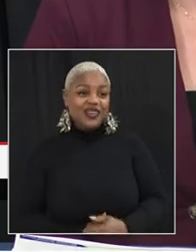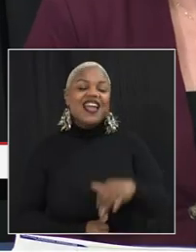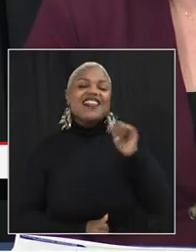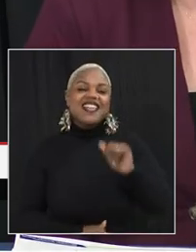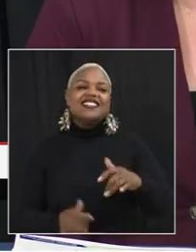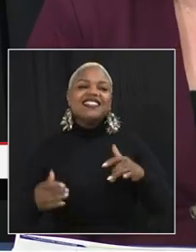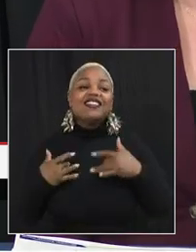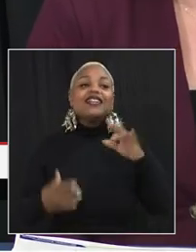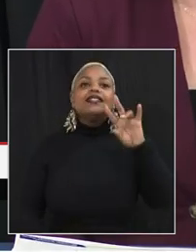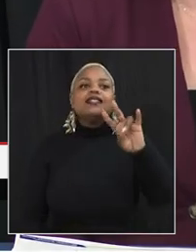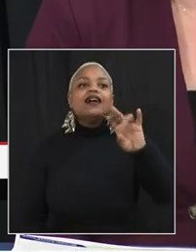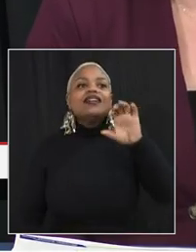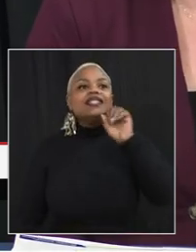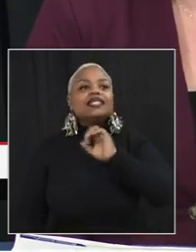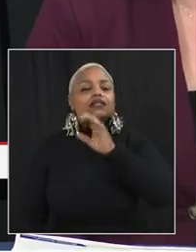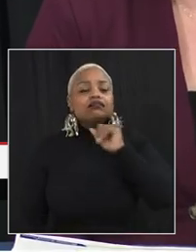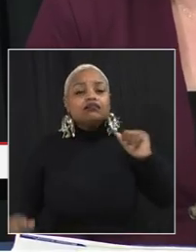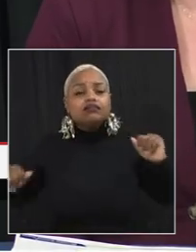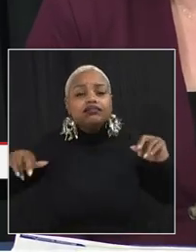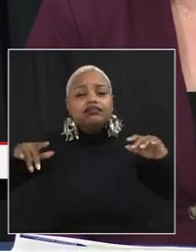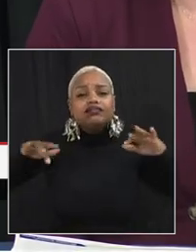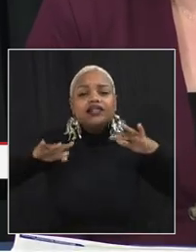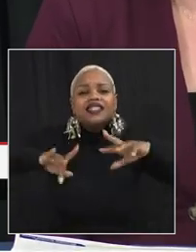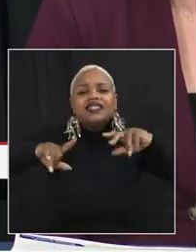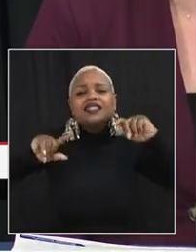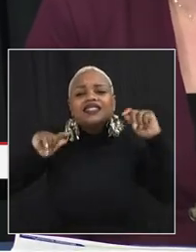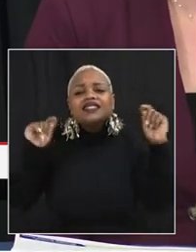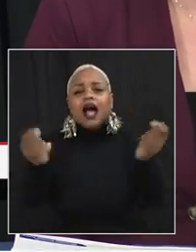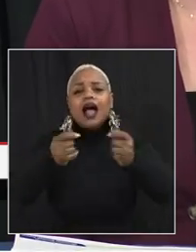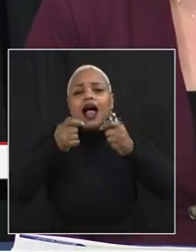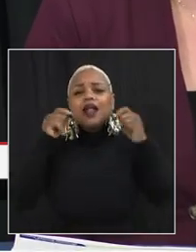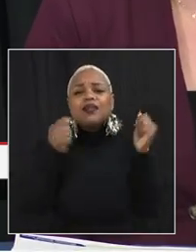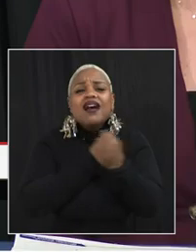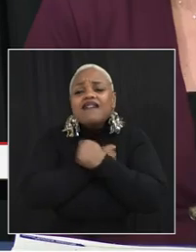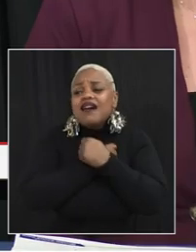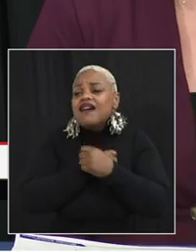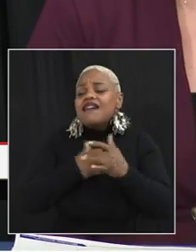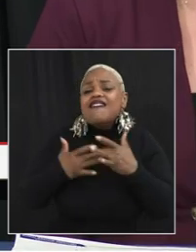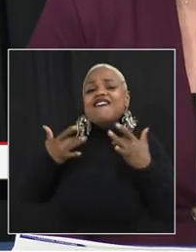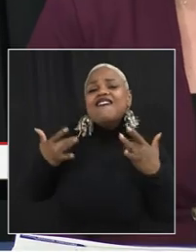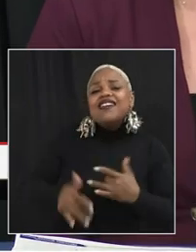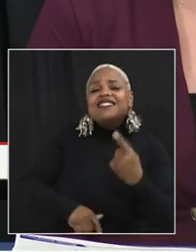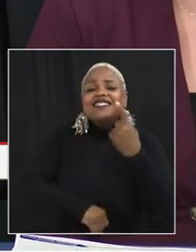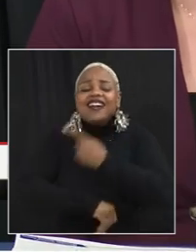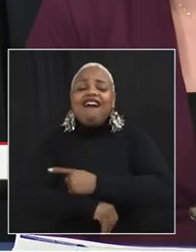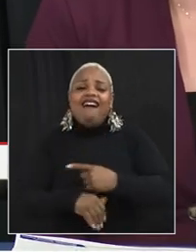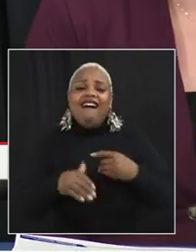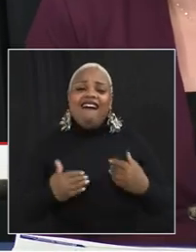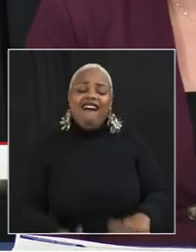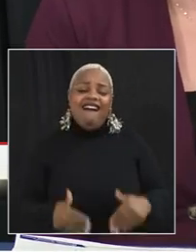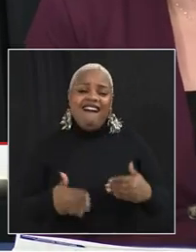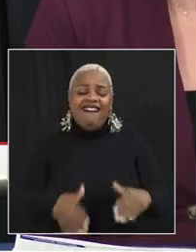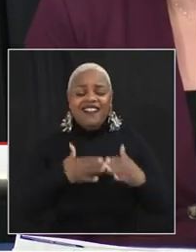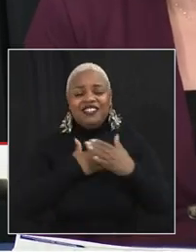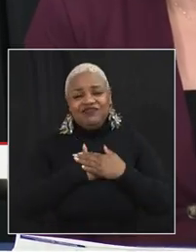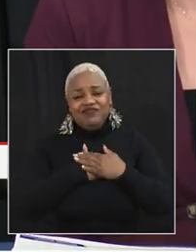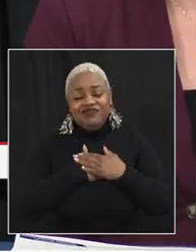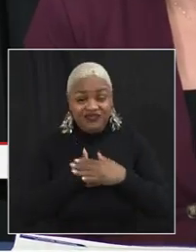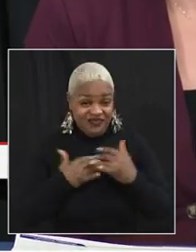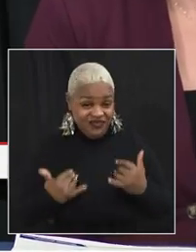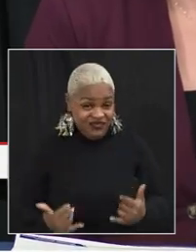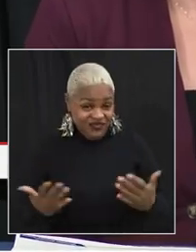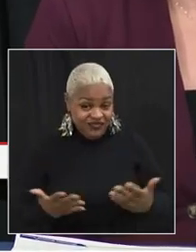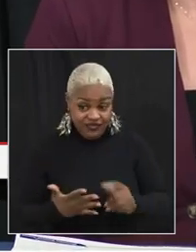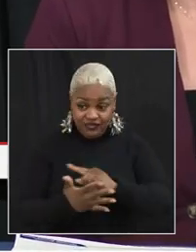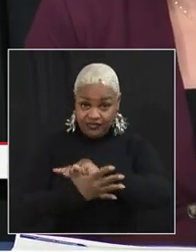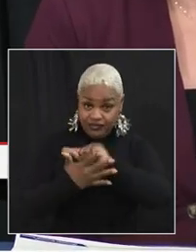come out and celebrate love for self and for others. And so as I close, I